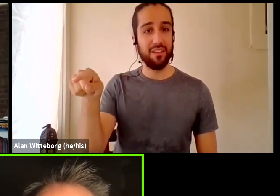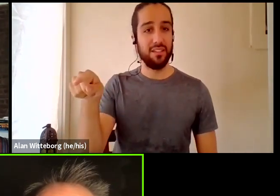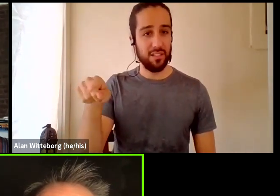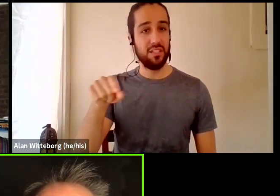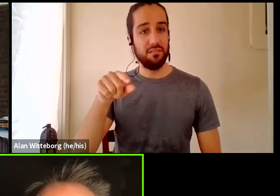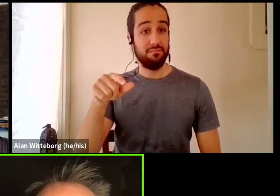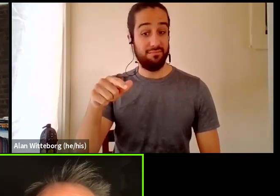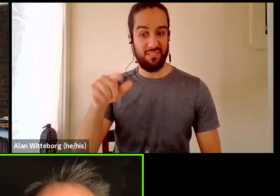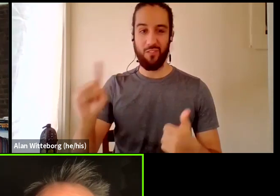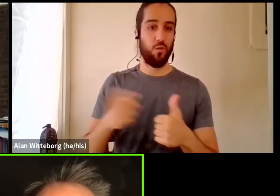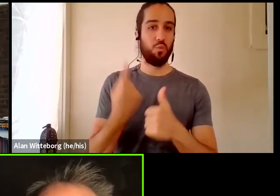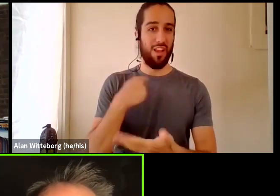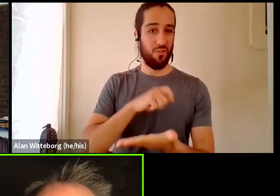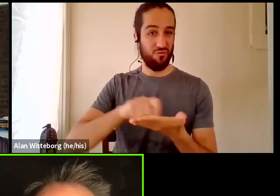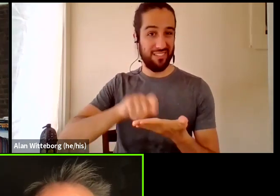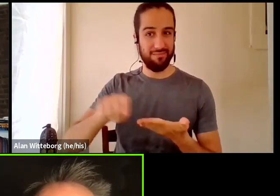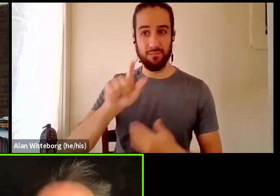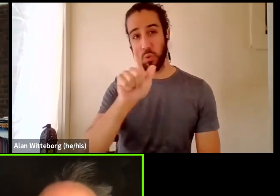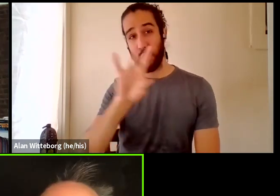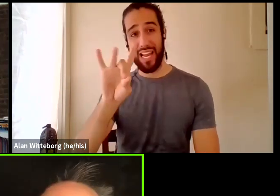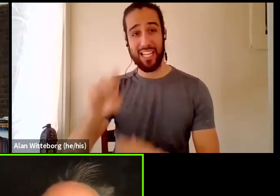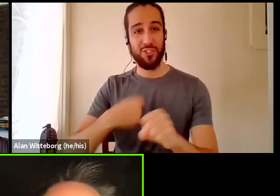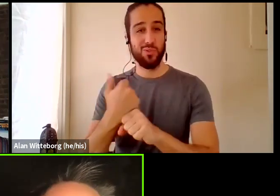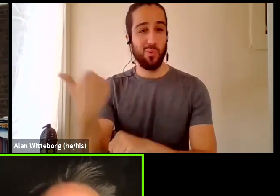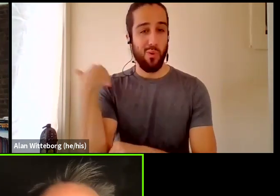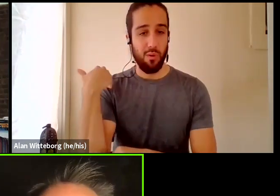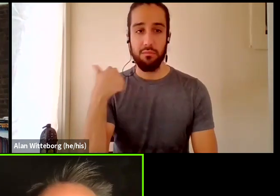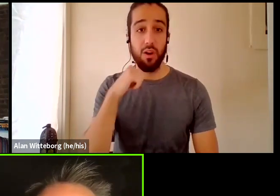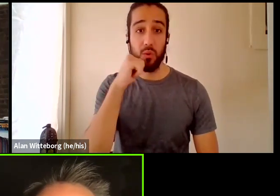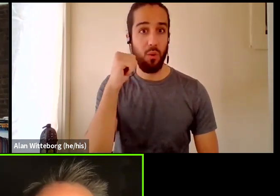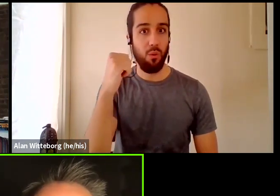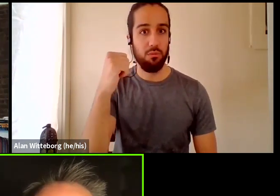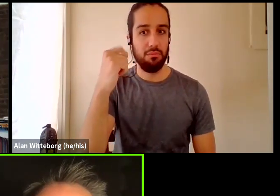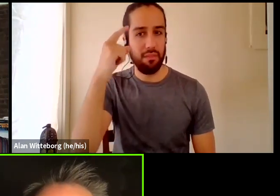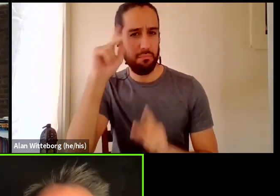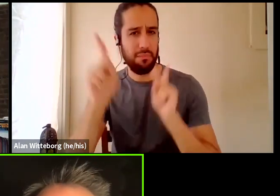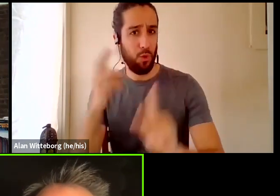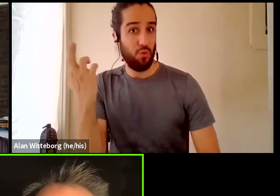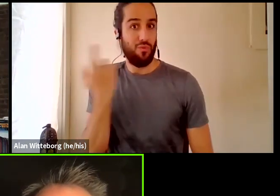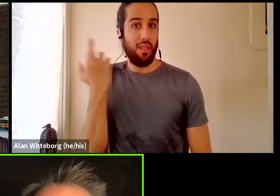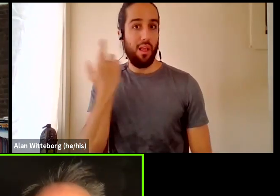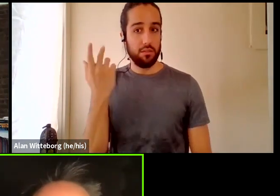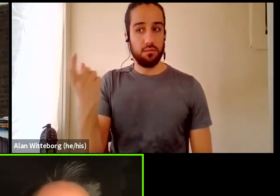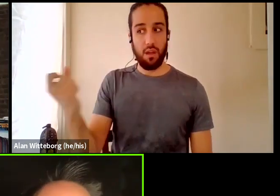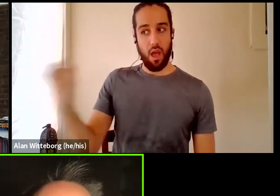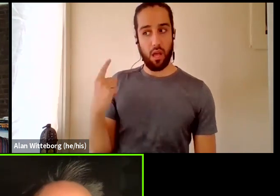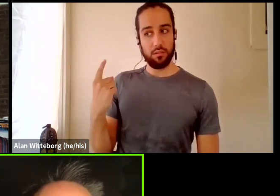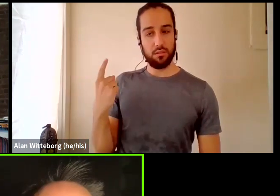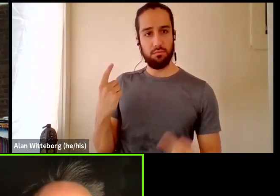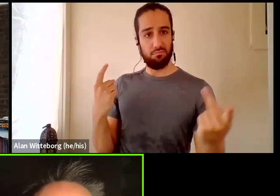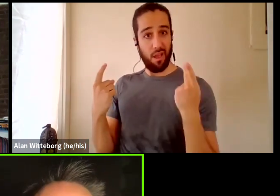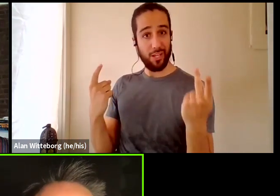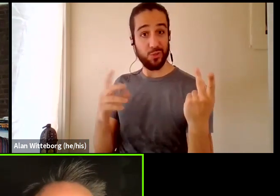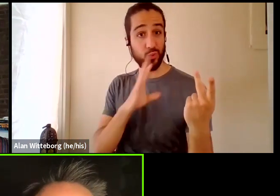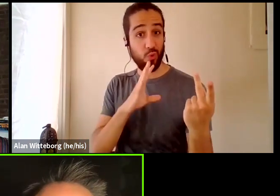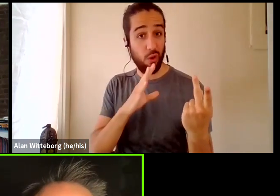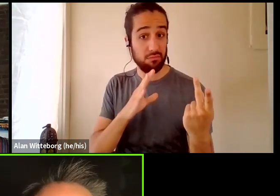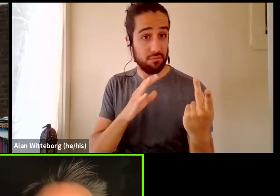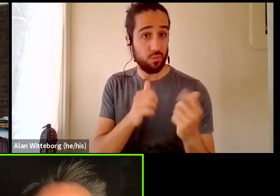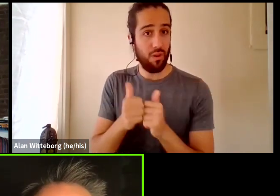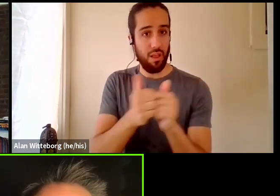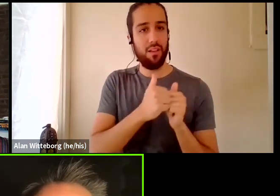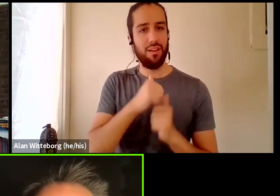written 28 years ago. I don't know if people realize it when they ask us to talk together. They realize